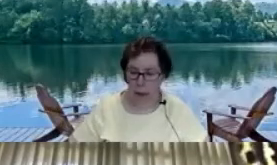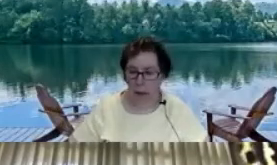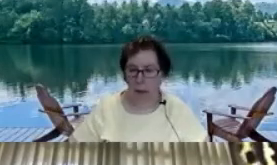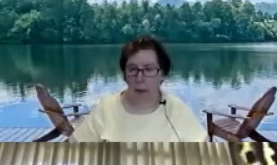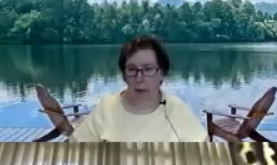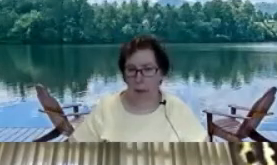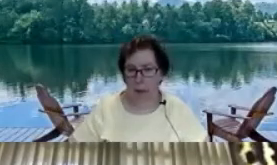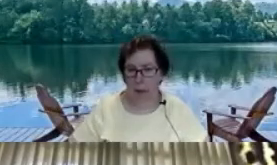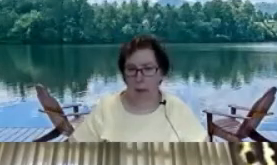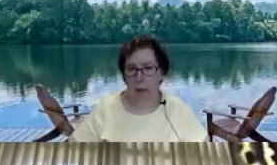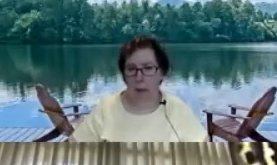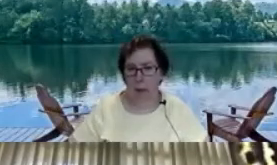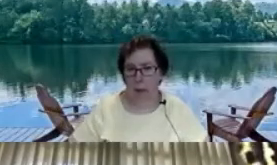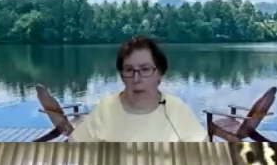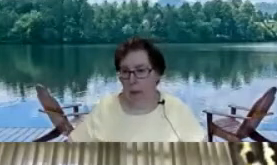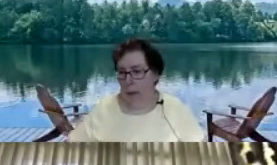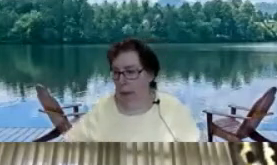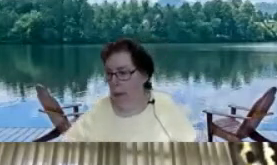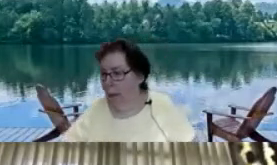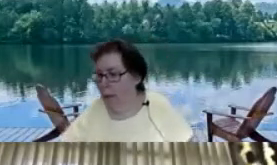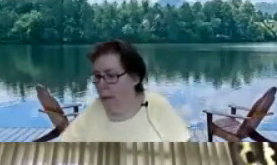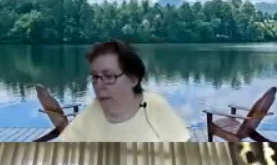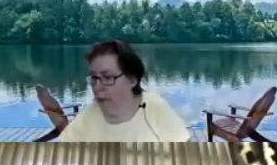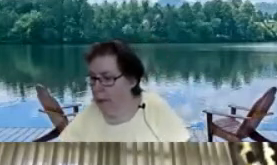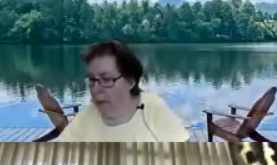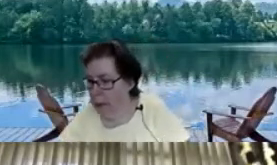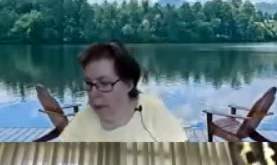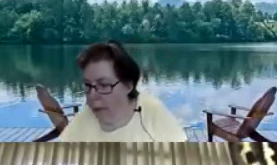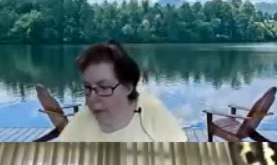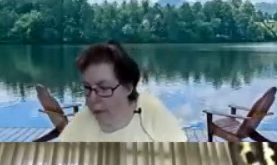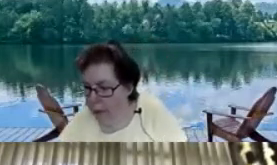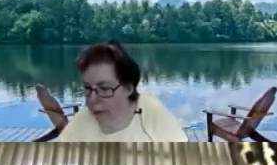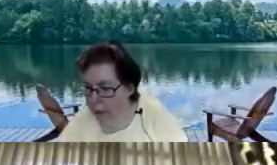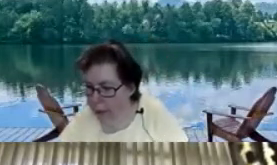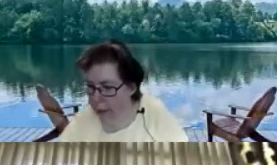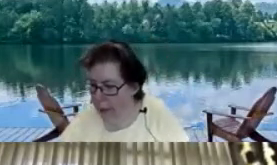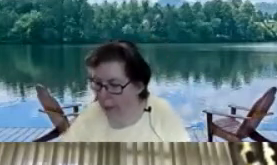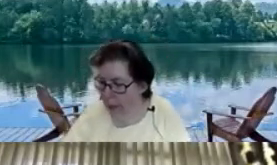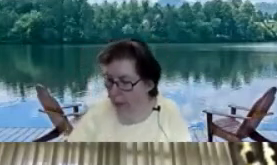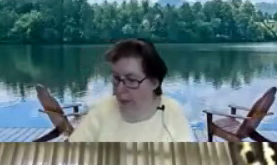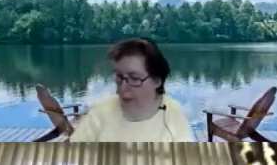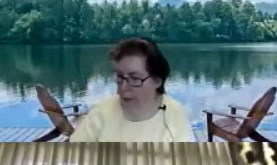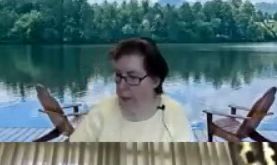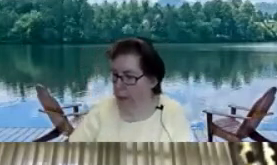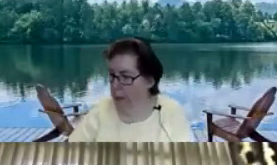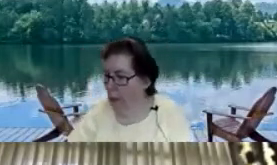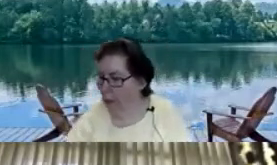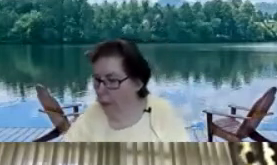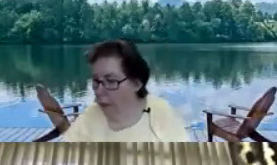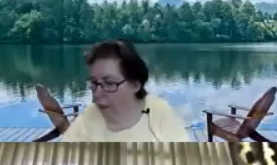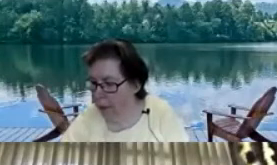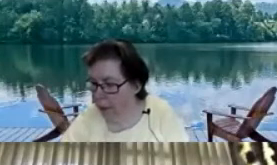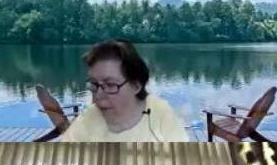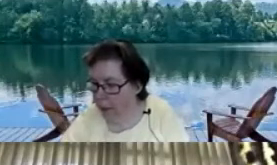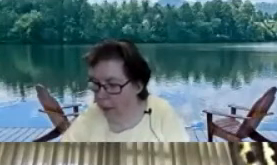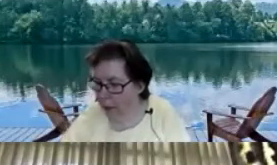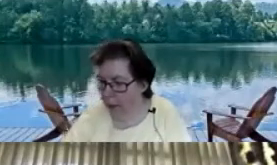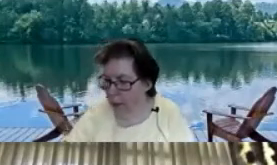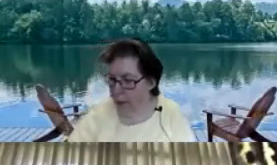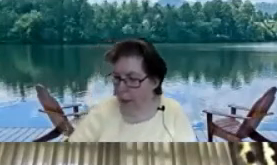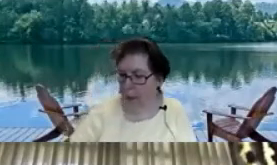construction that Florida's gone through. Another one is the underground aquifer in Florida has been, as the artist